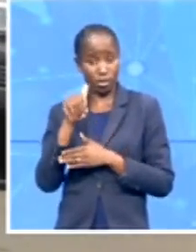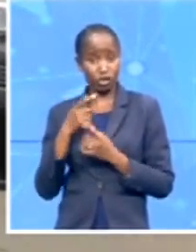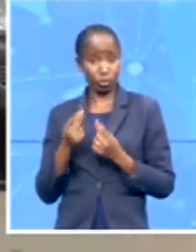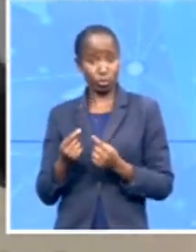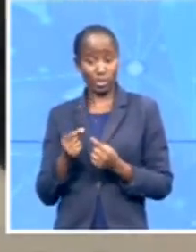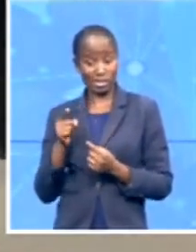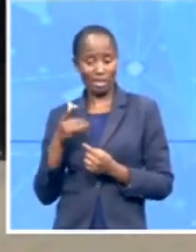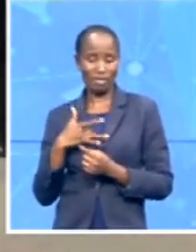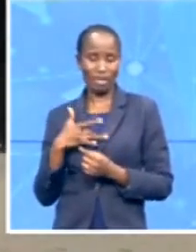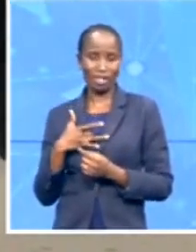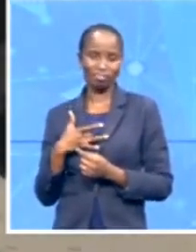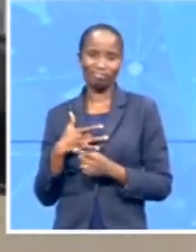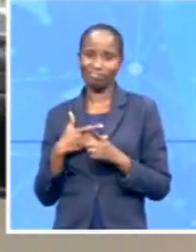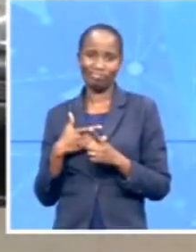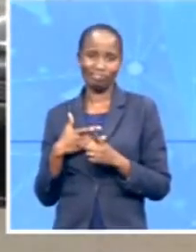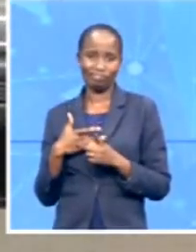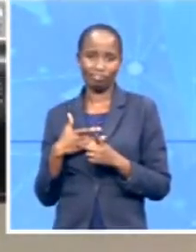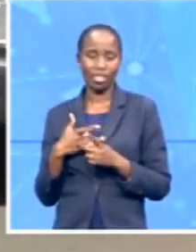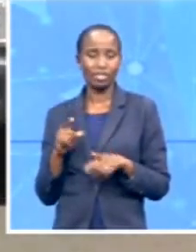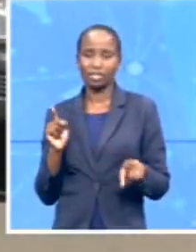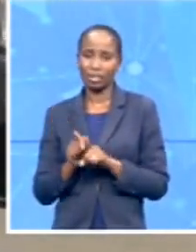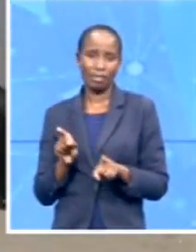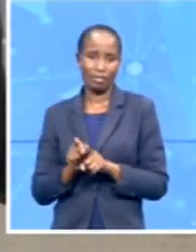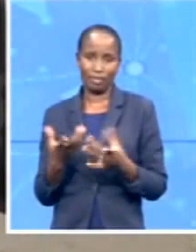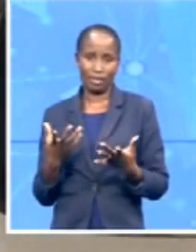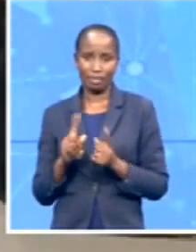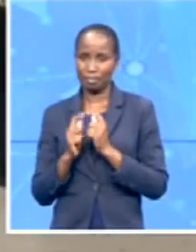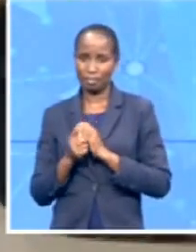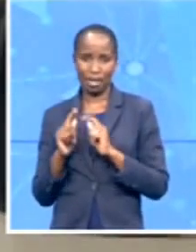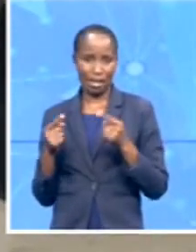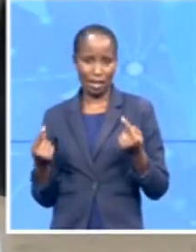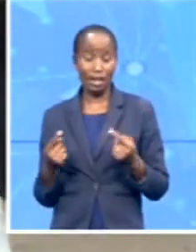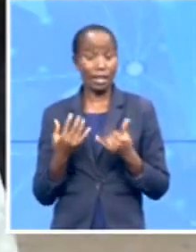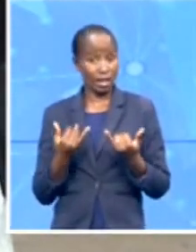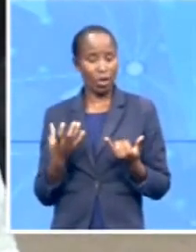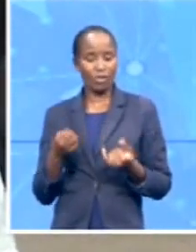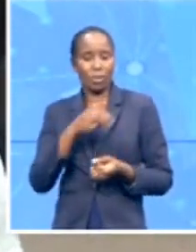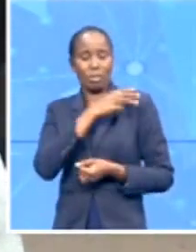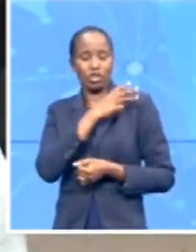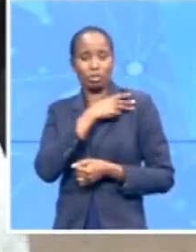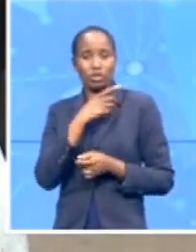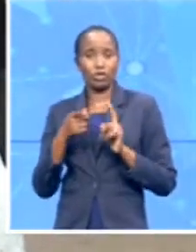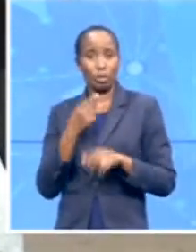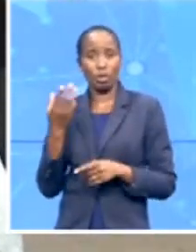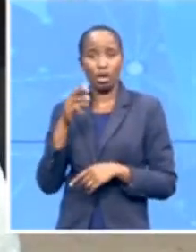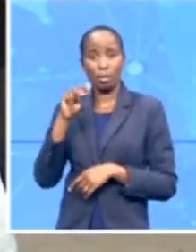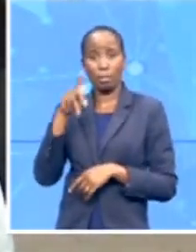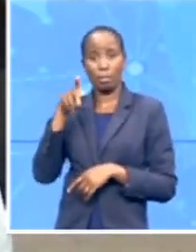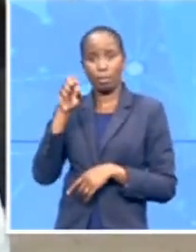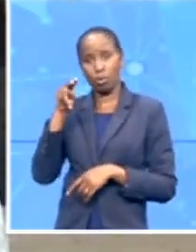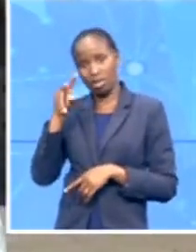So where we're standing right now, management at the Maponya Mall has reluctantly allowed us to stand